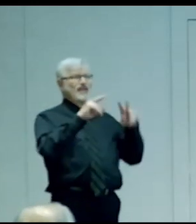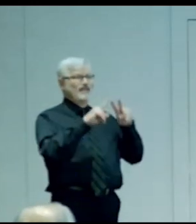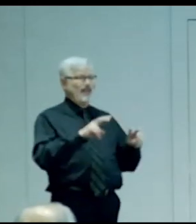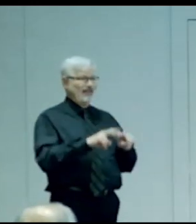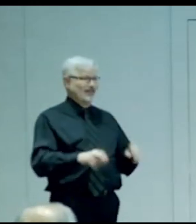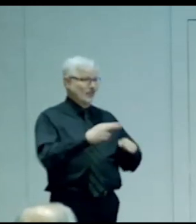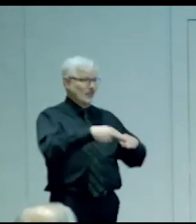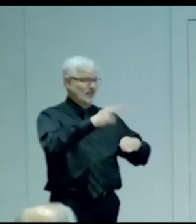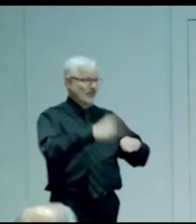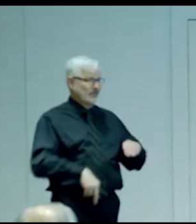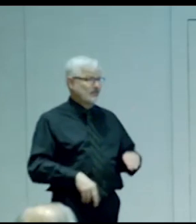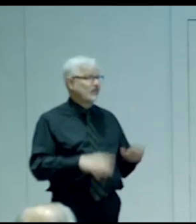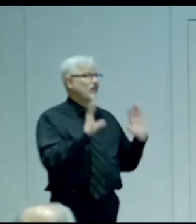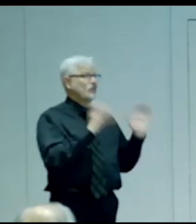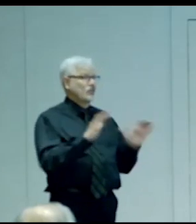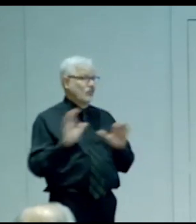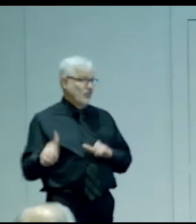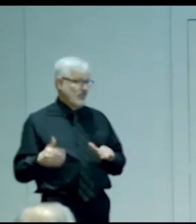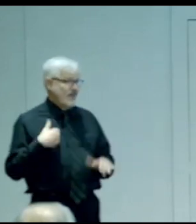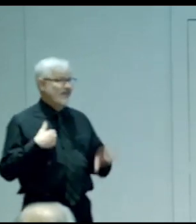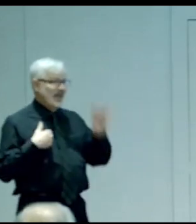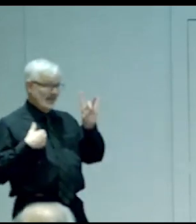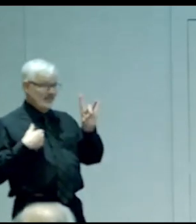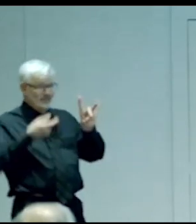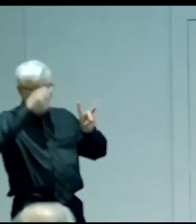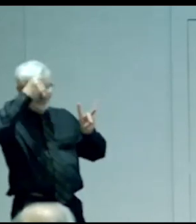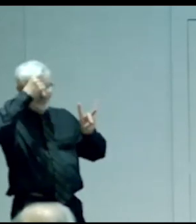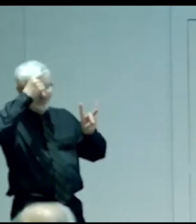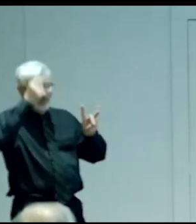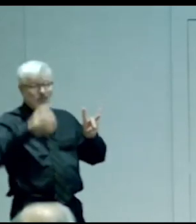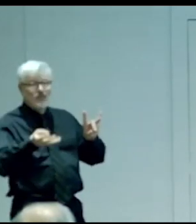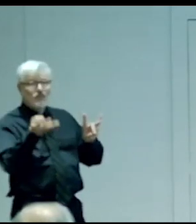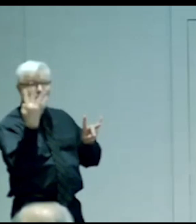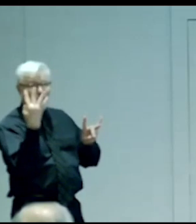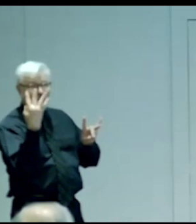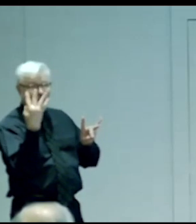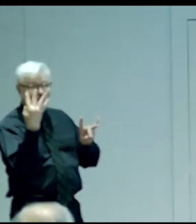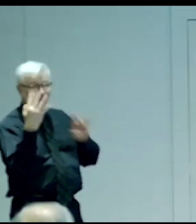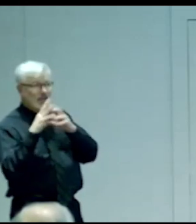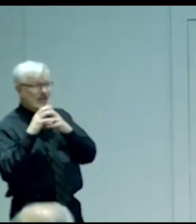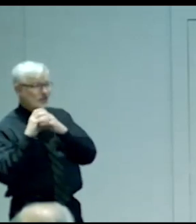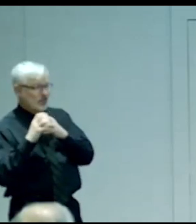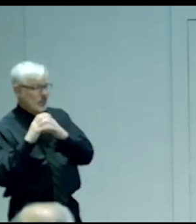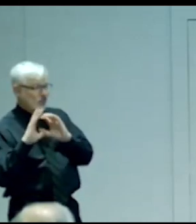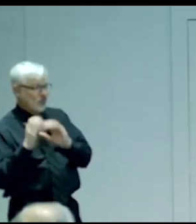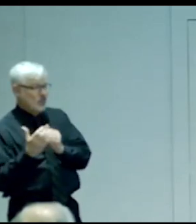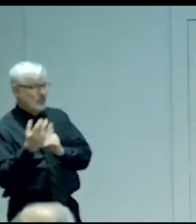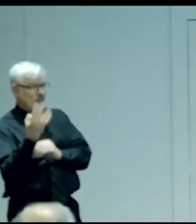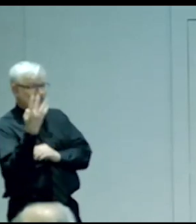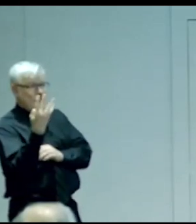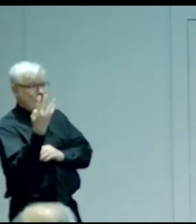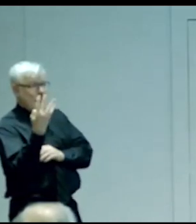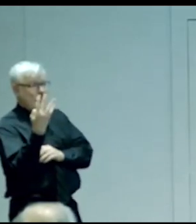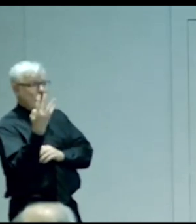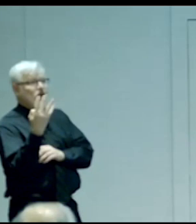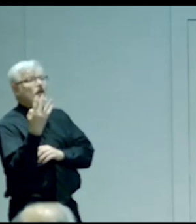there were 8 groups, remember. 4 of these intersectionality groups were